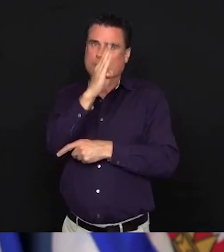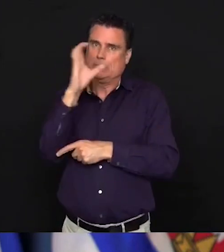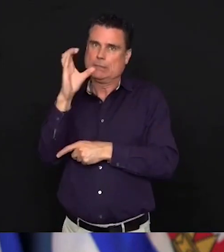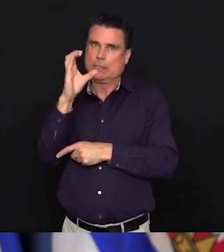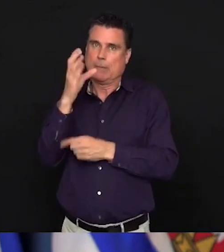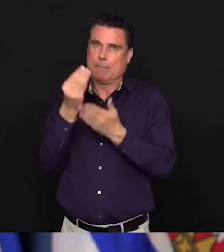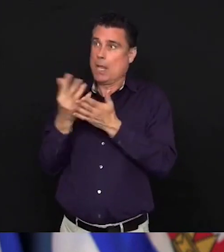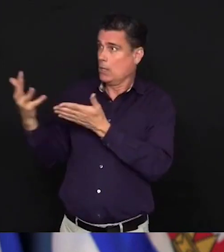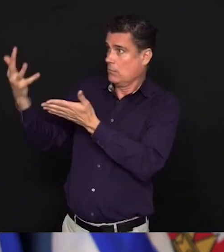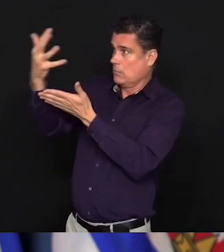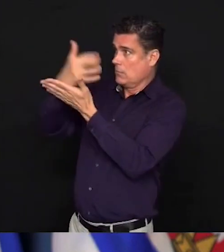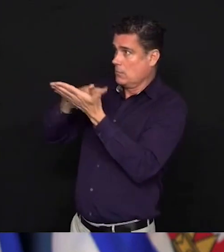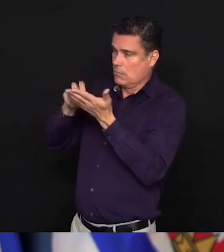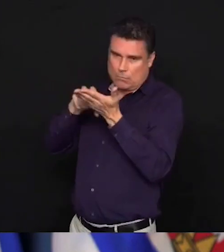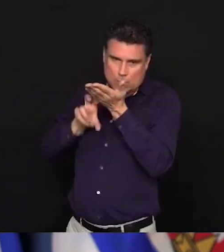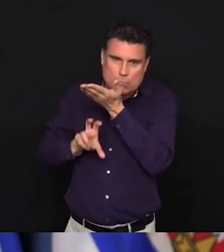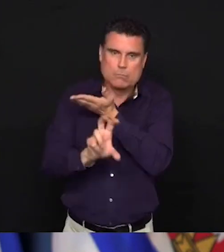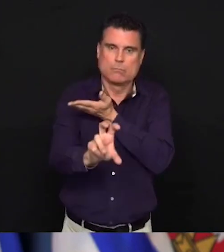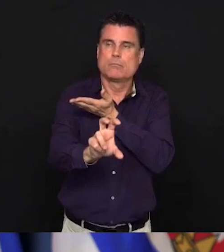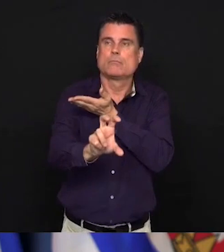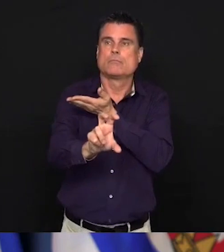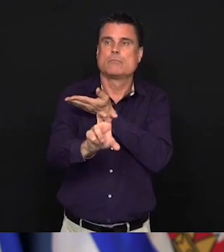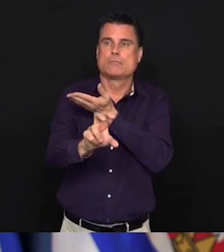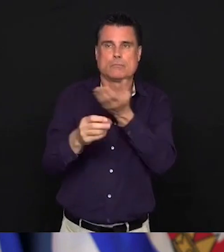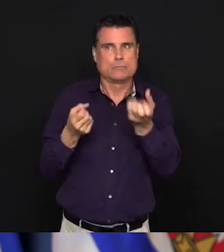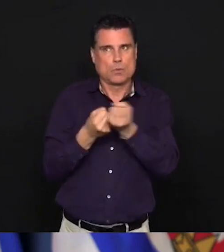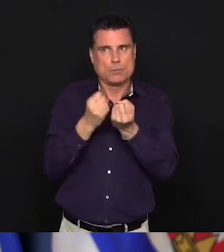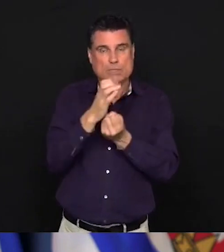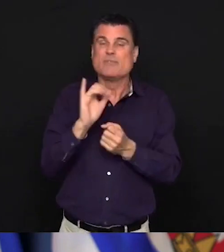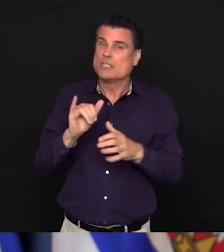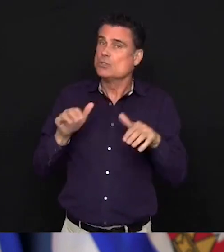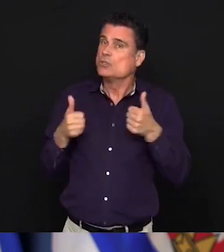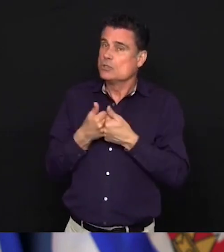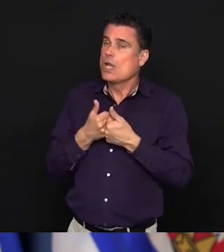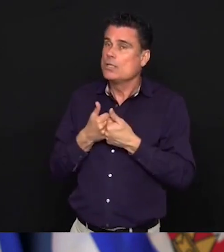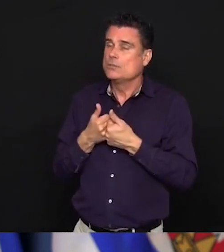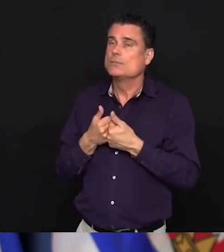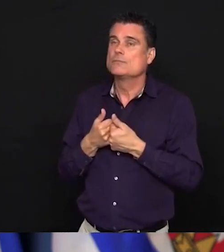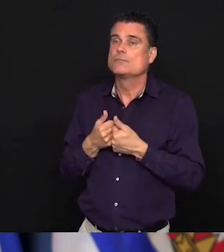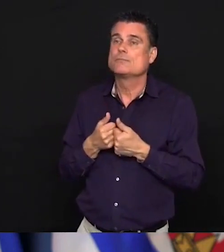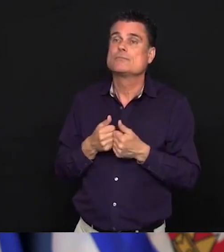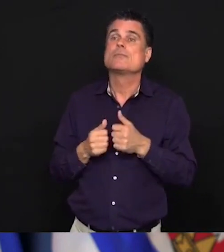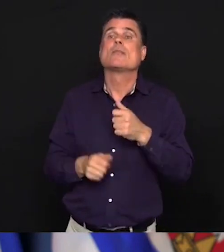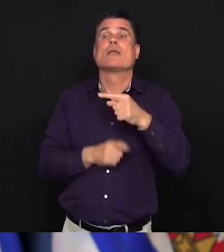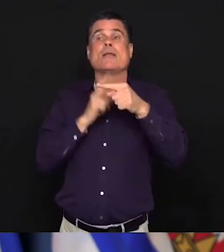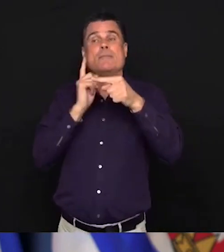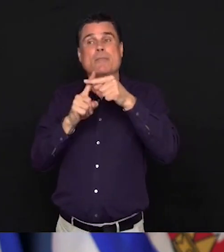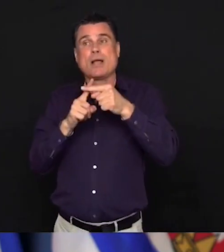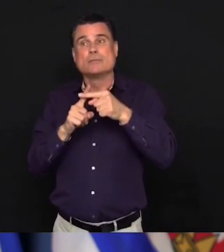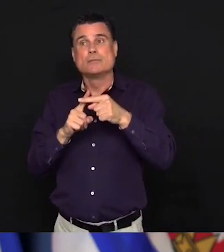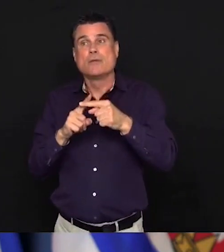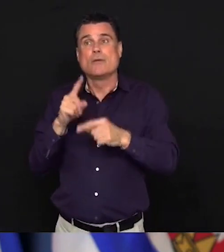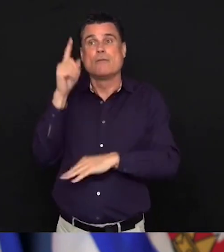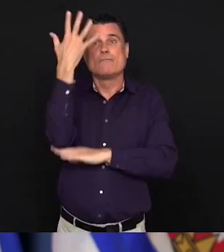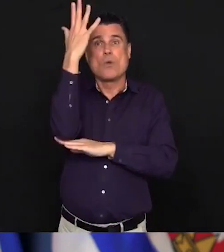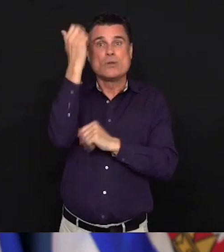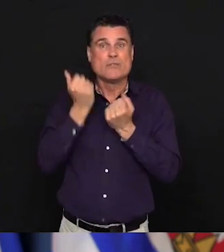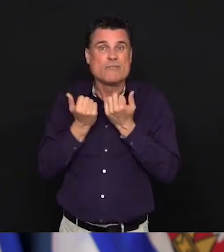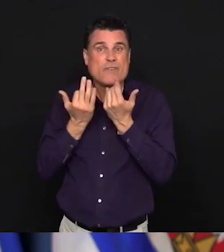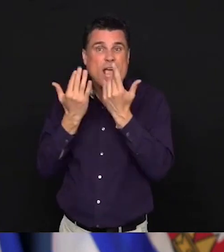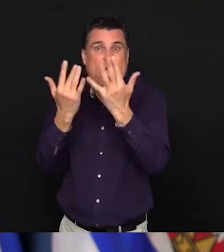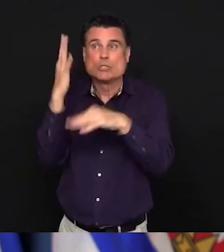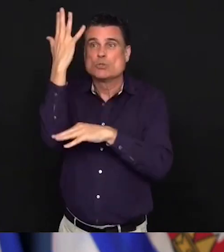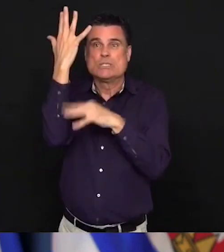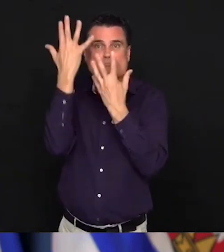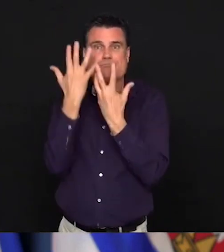of the softwood lumber dispute, market prices tumbling as challenges around housing initiatives in the United States